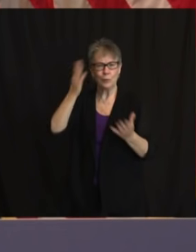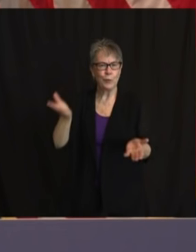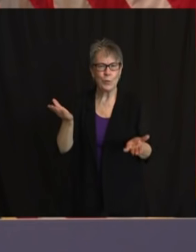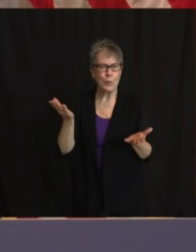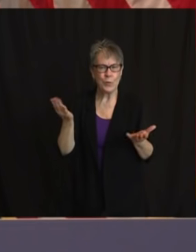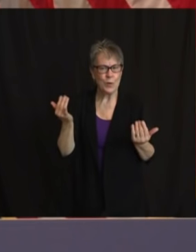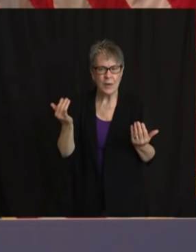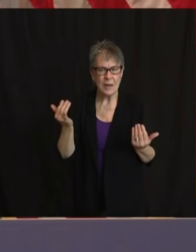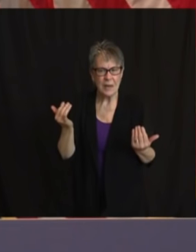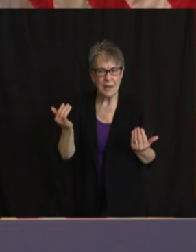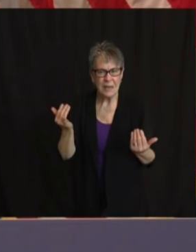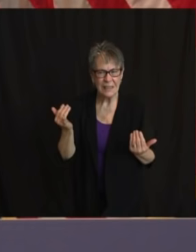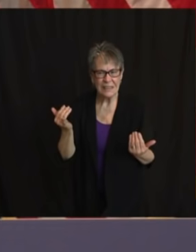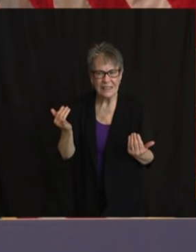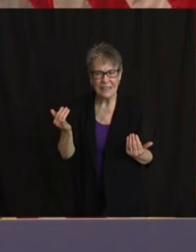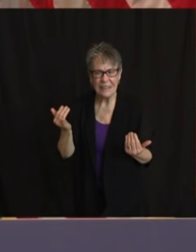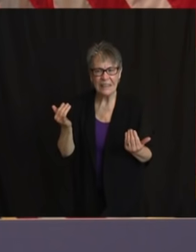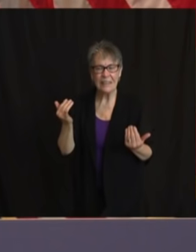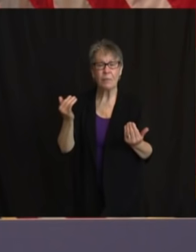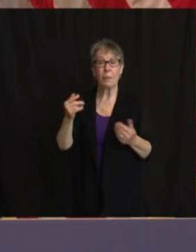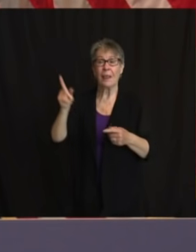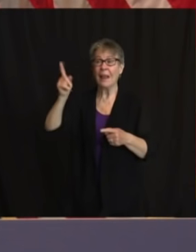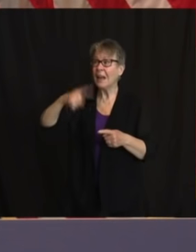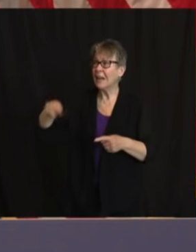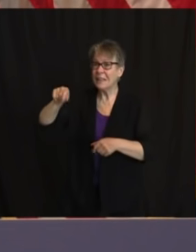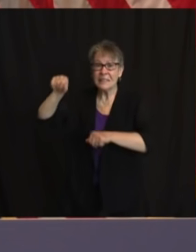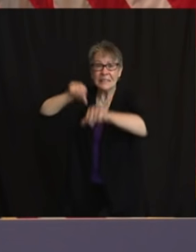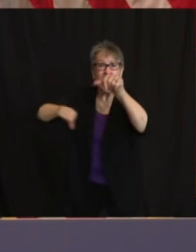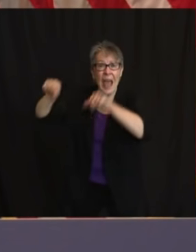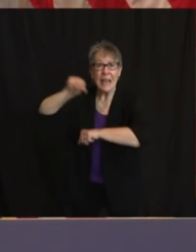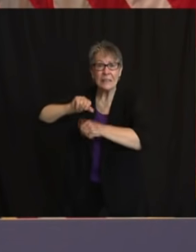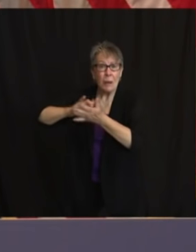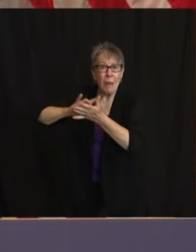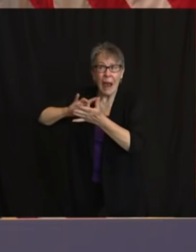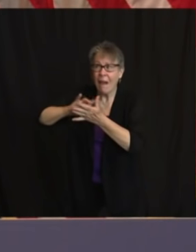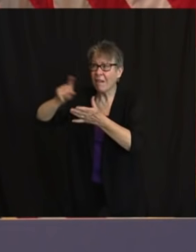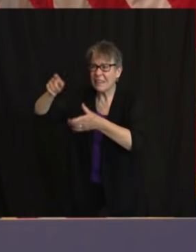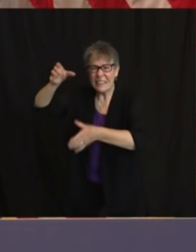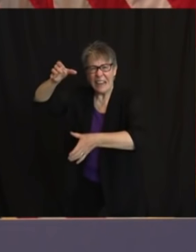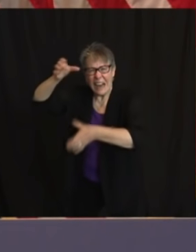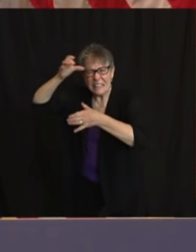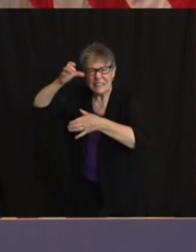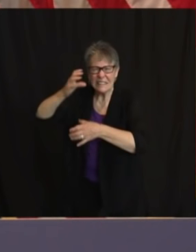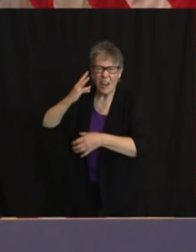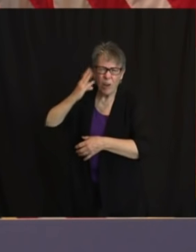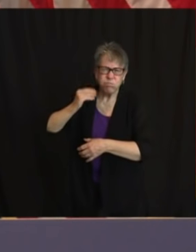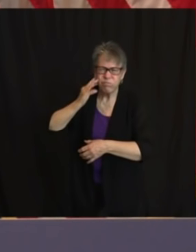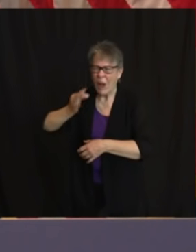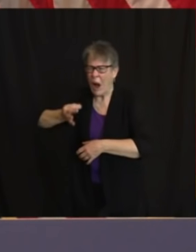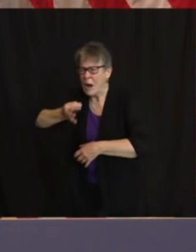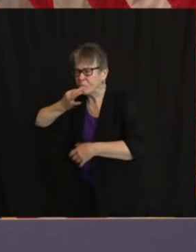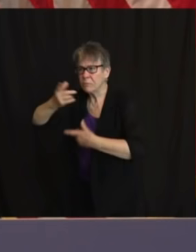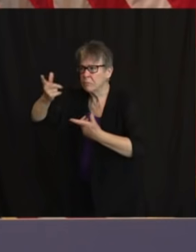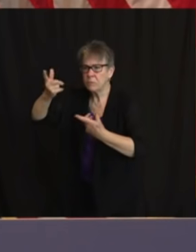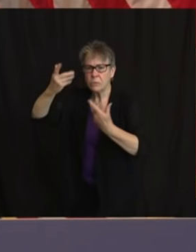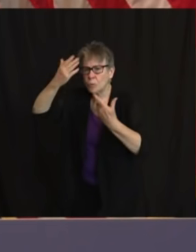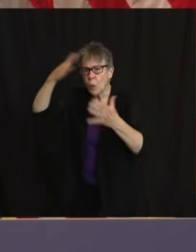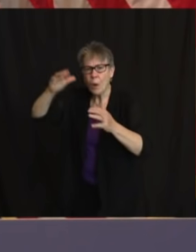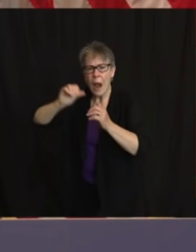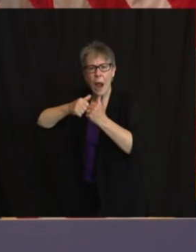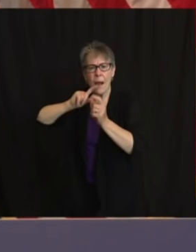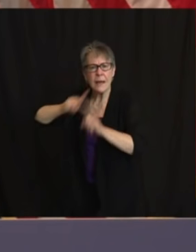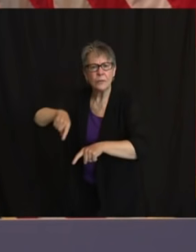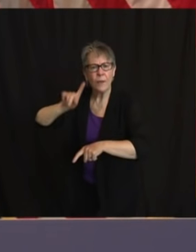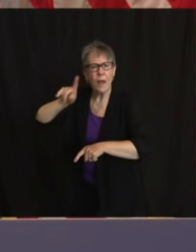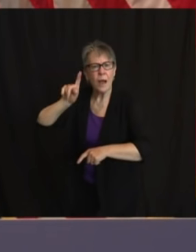experts. And so the view that we have taken, if one other way to put it is we're going to know a lot more a month from now, 2 months from now, 3 months from